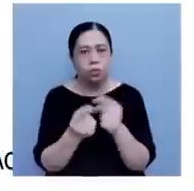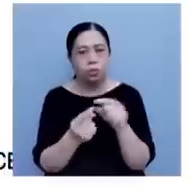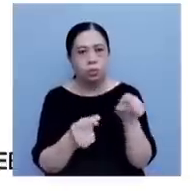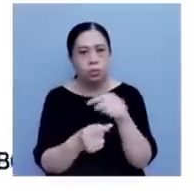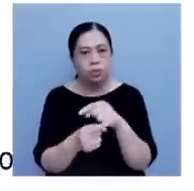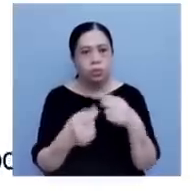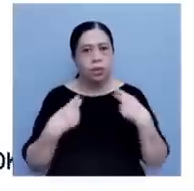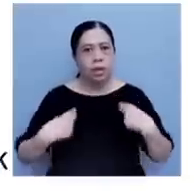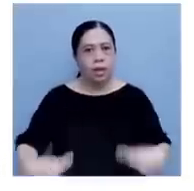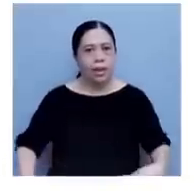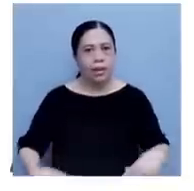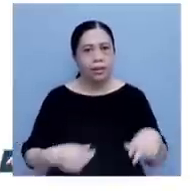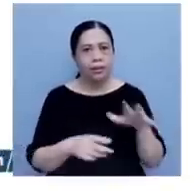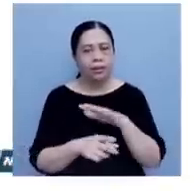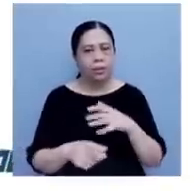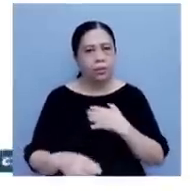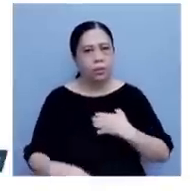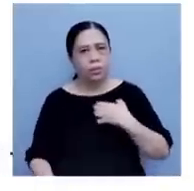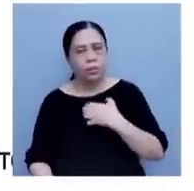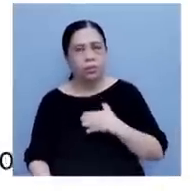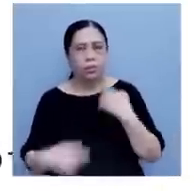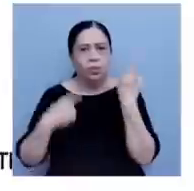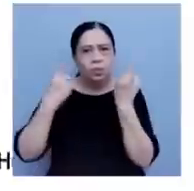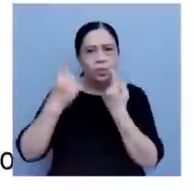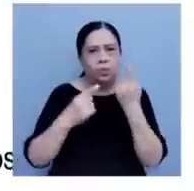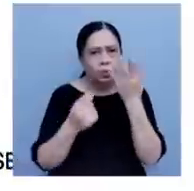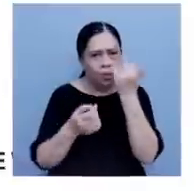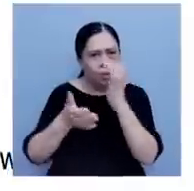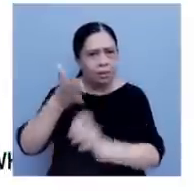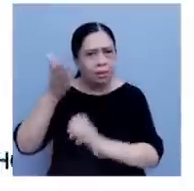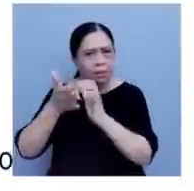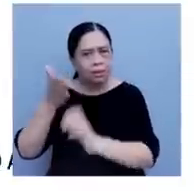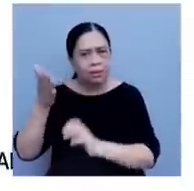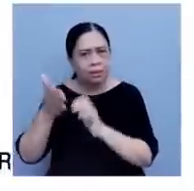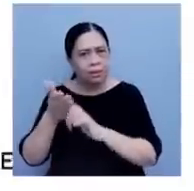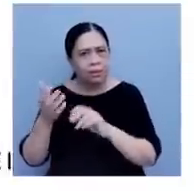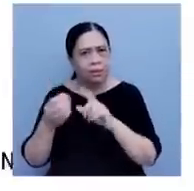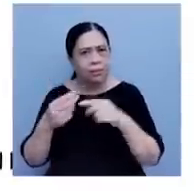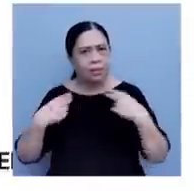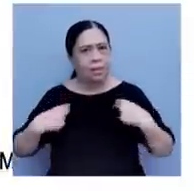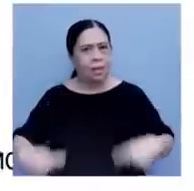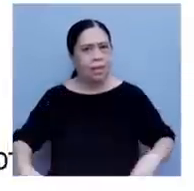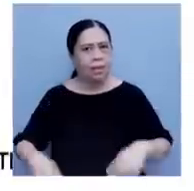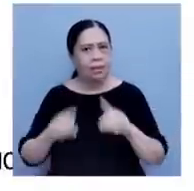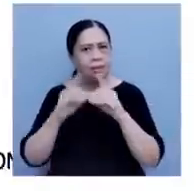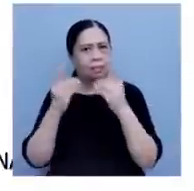already airing their concerns about the cut for the health department.